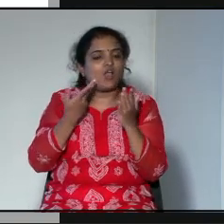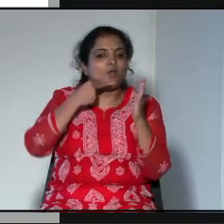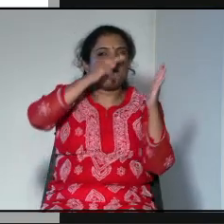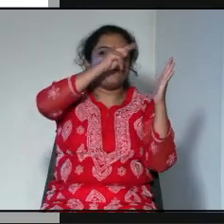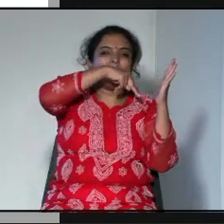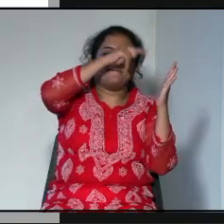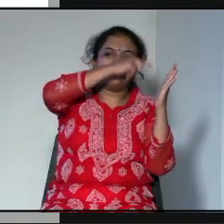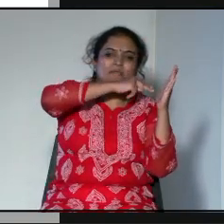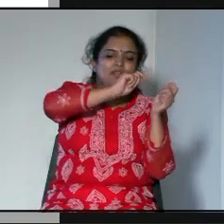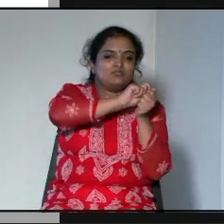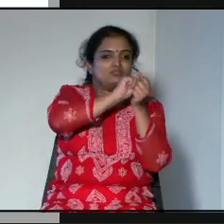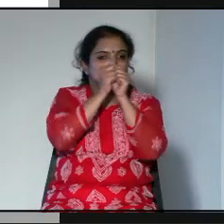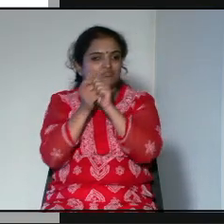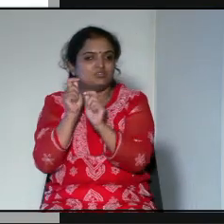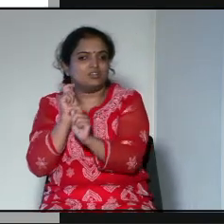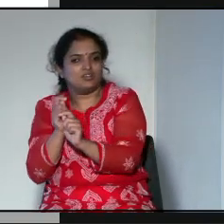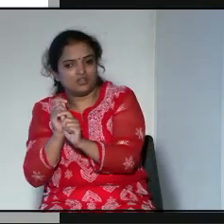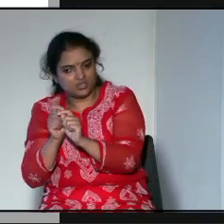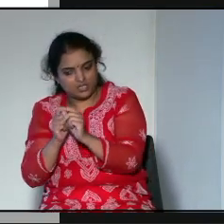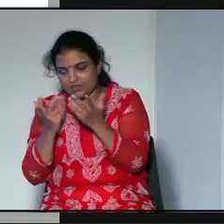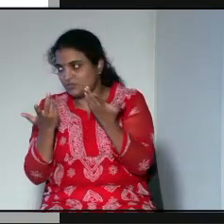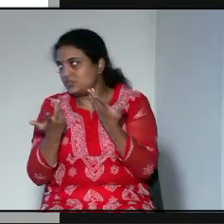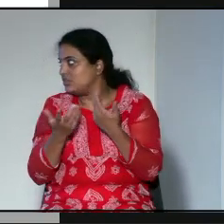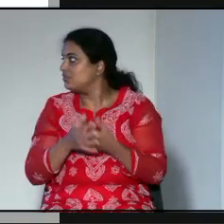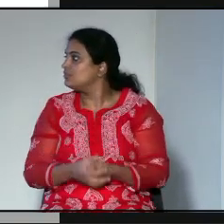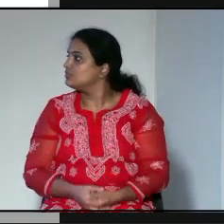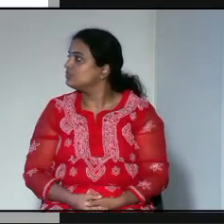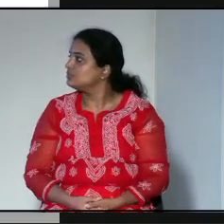to her sculptures.